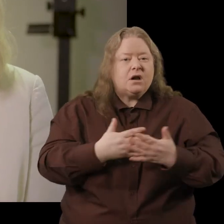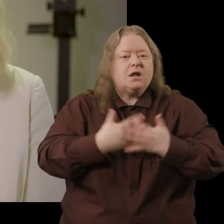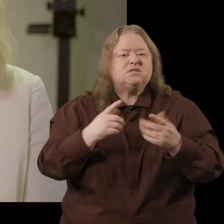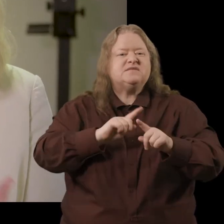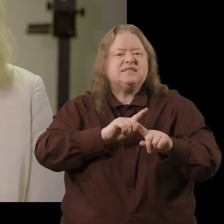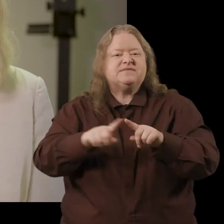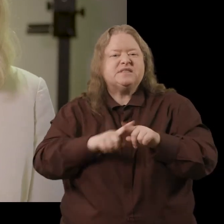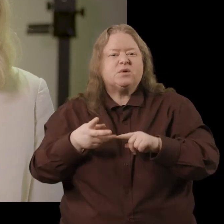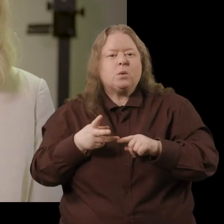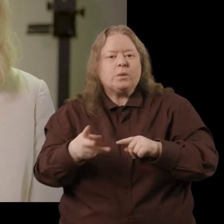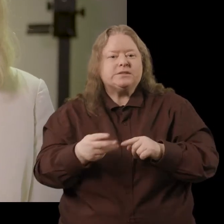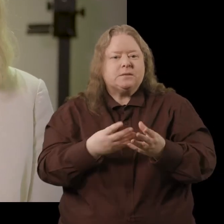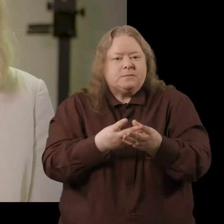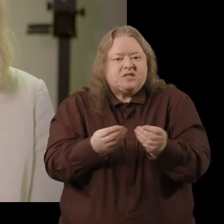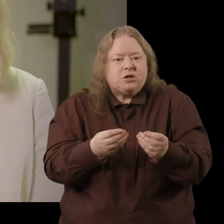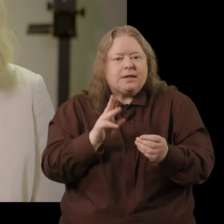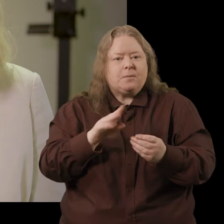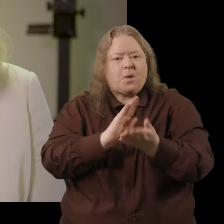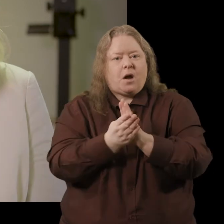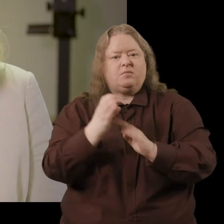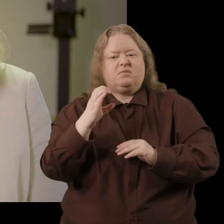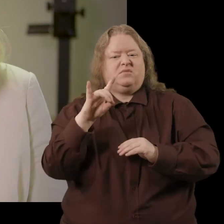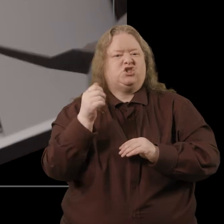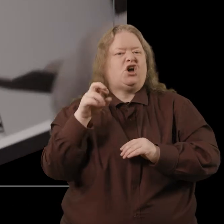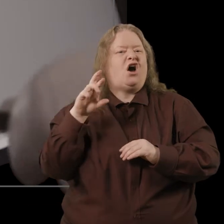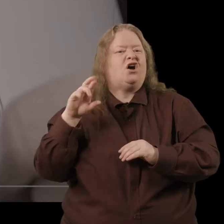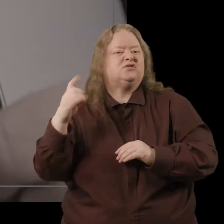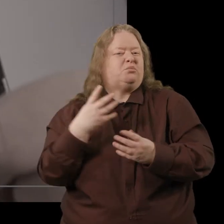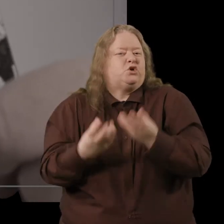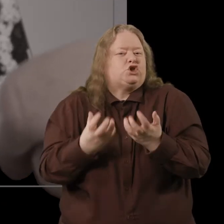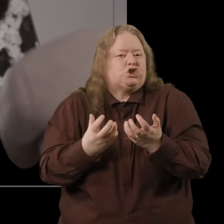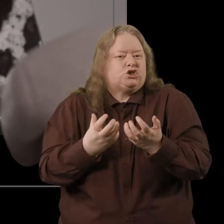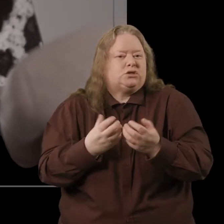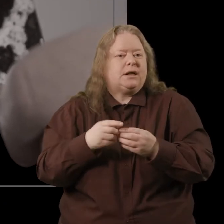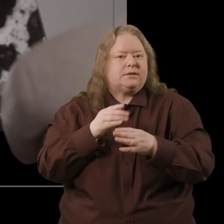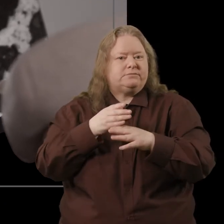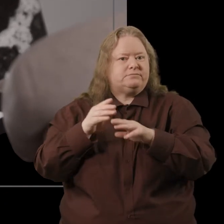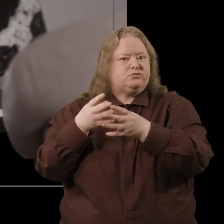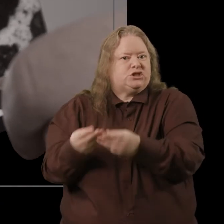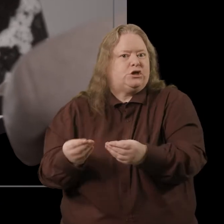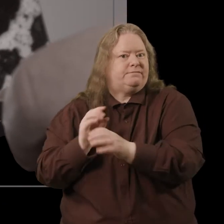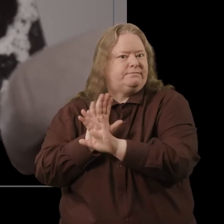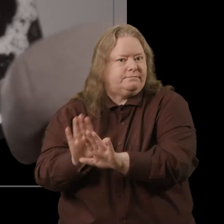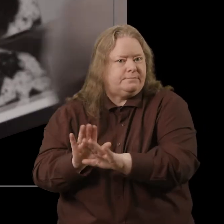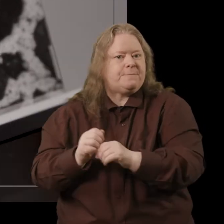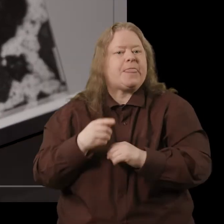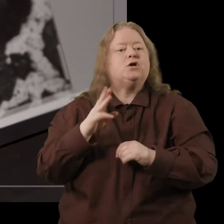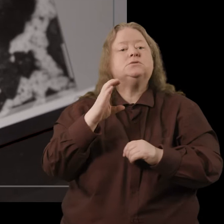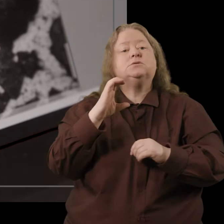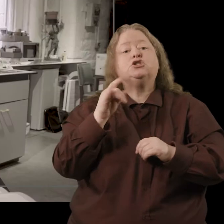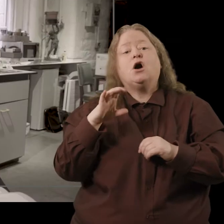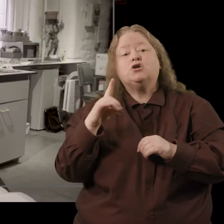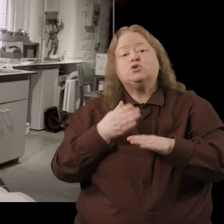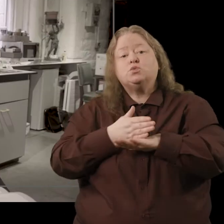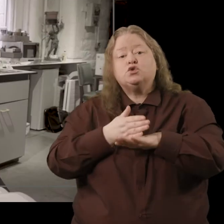different ways that material can become charred and become preserved. So I can see here that we've got pieces of charcoal, charred wood, that might have been used